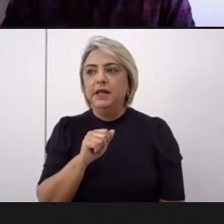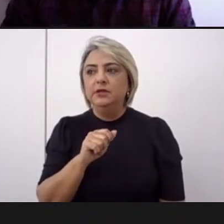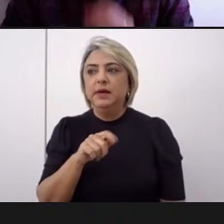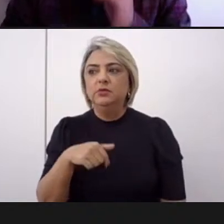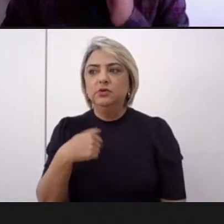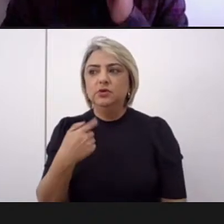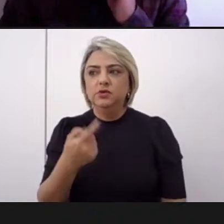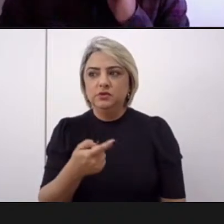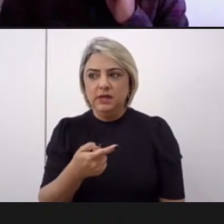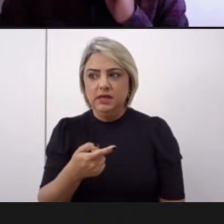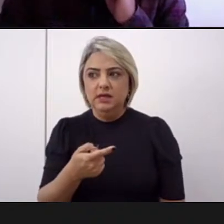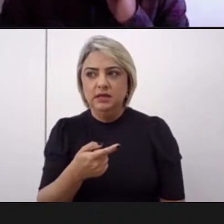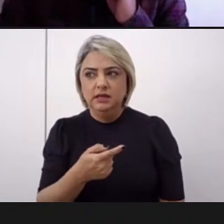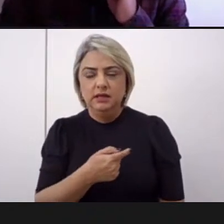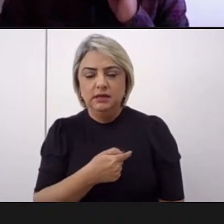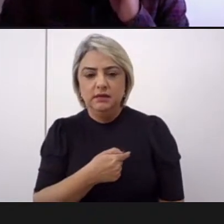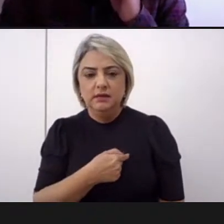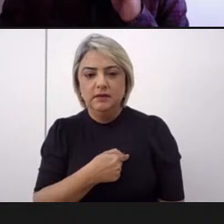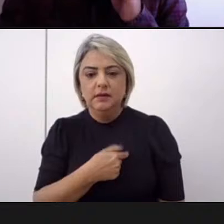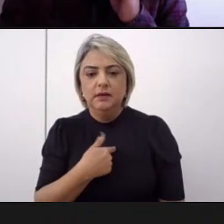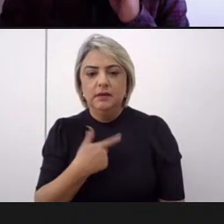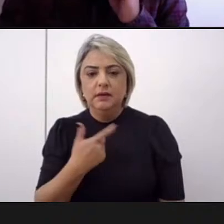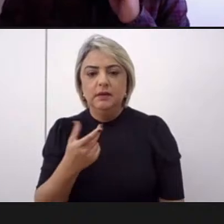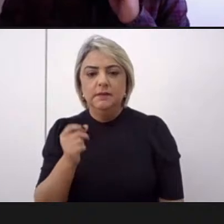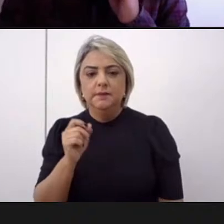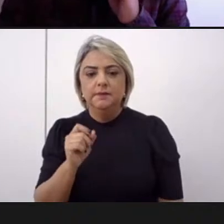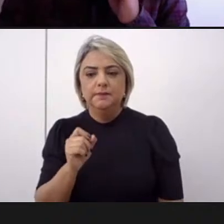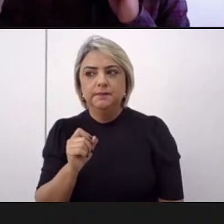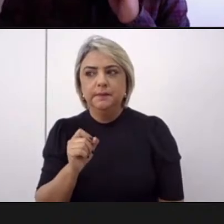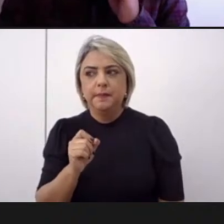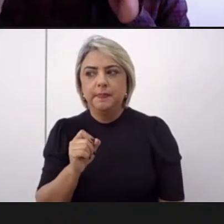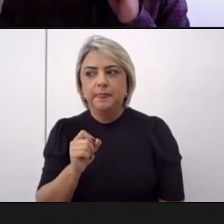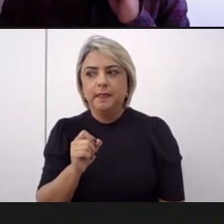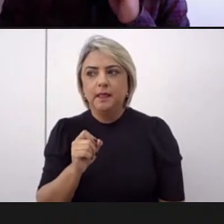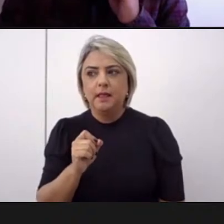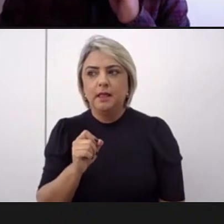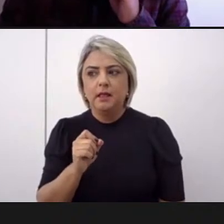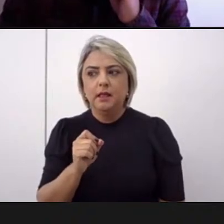France, because he had tried to push this agroecology